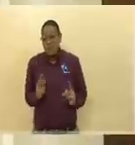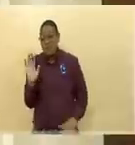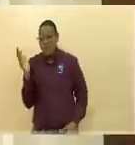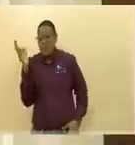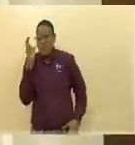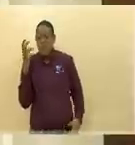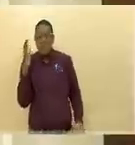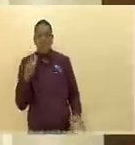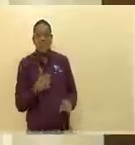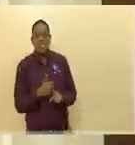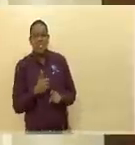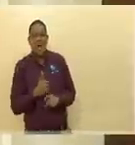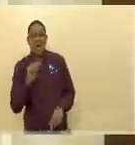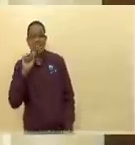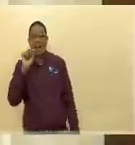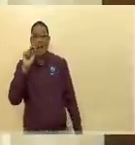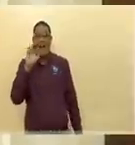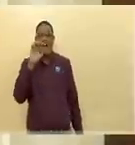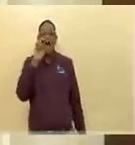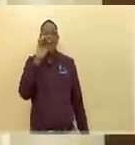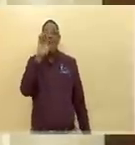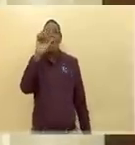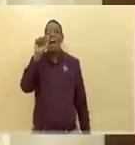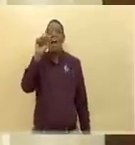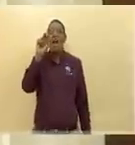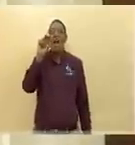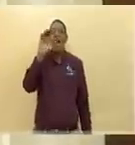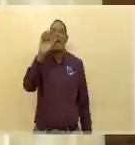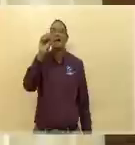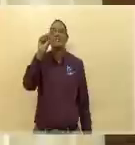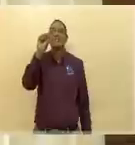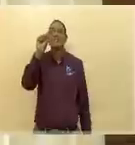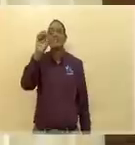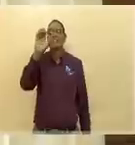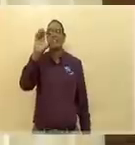heard about ancestry.com and all the other